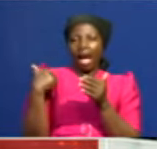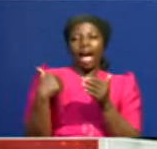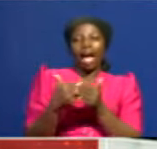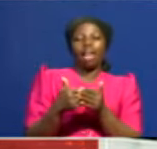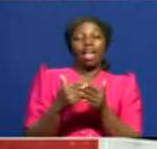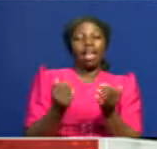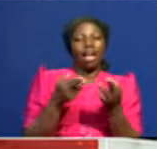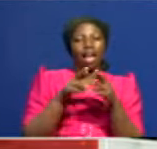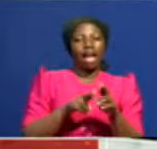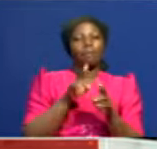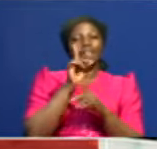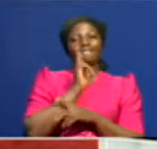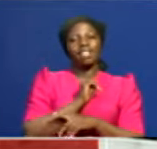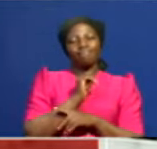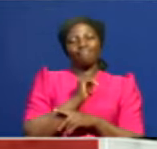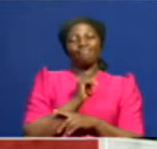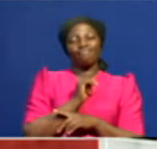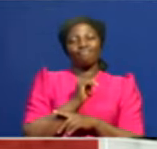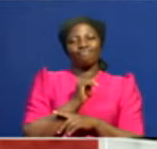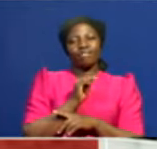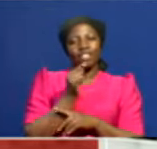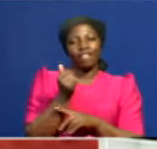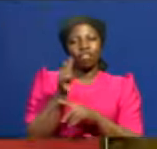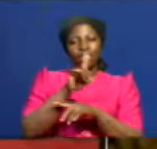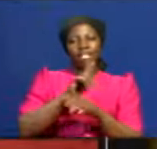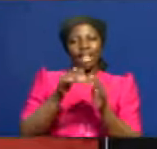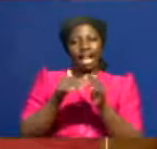boy was attacked by a pack of hyenas.